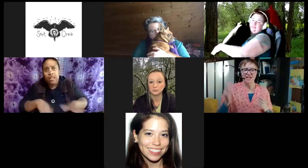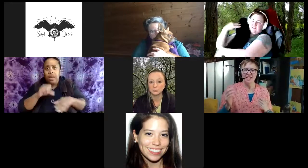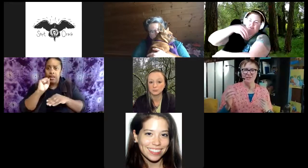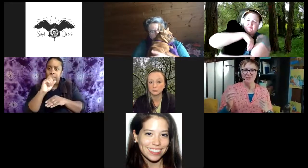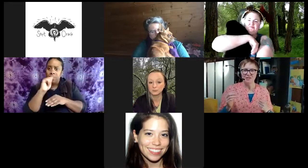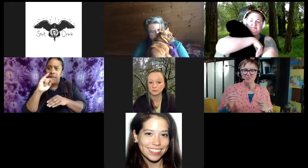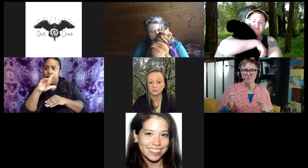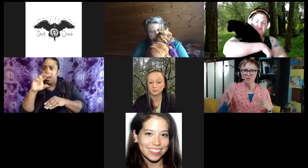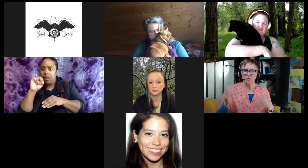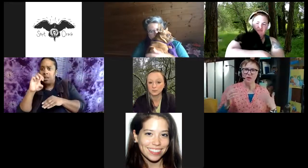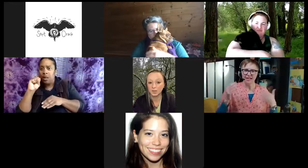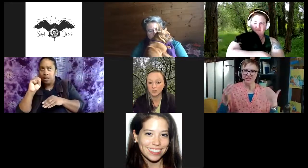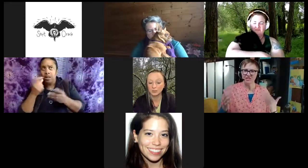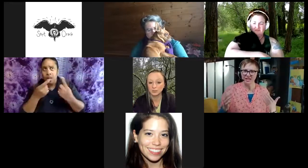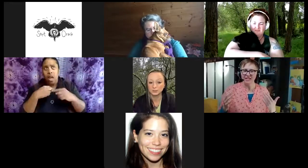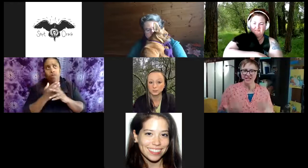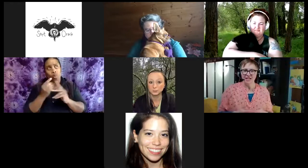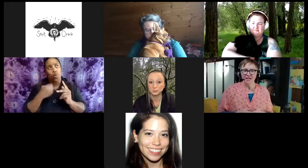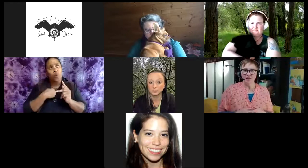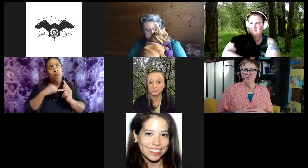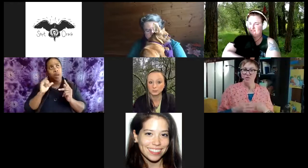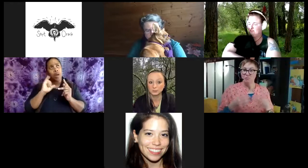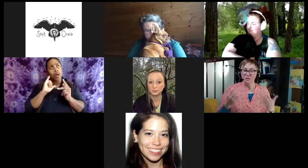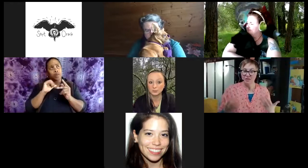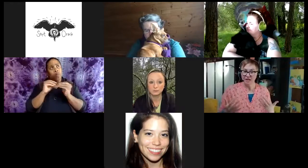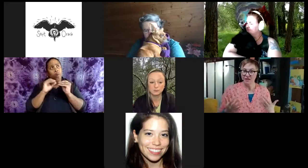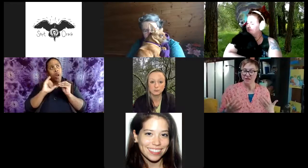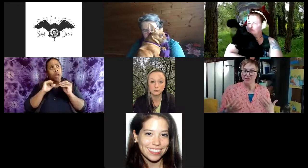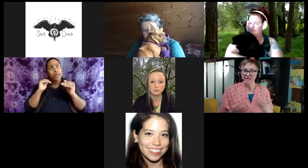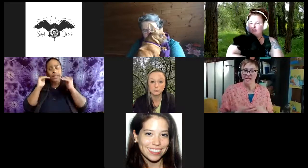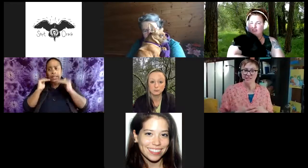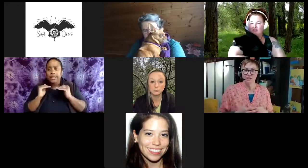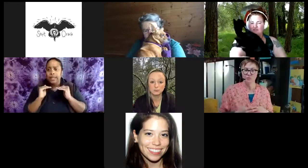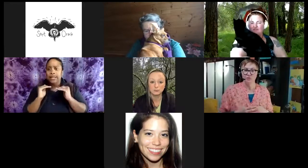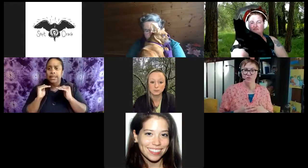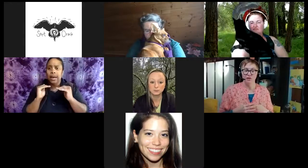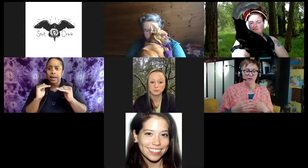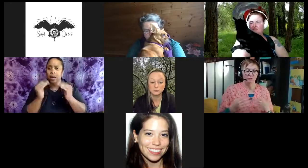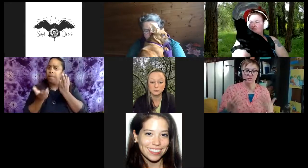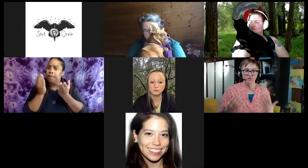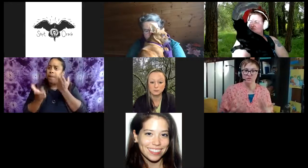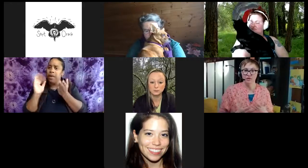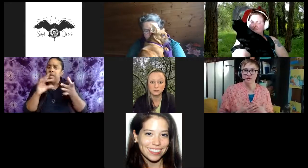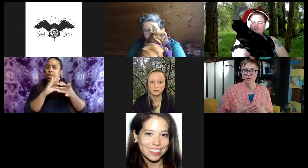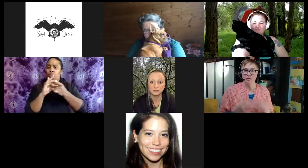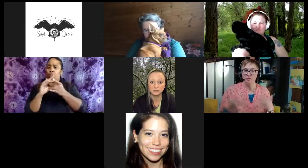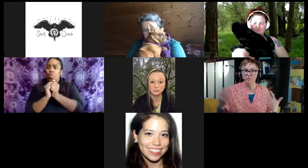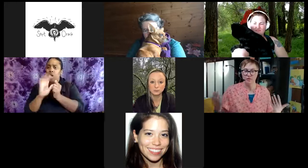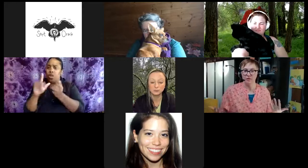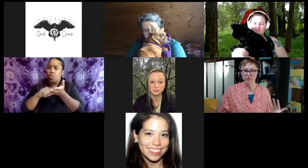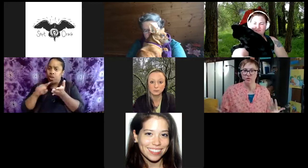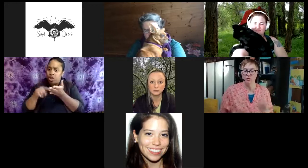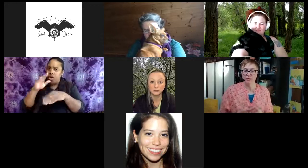witch mentioned, but it was more like in study. And so maybe that ties in with your research on